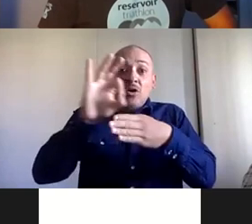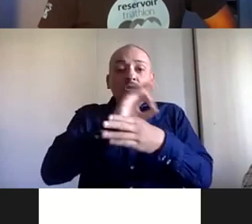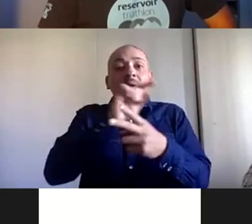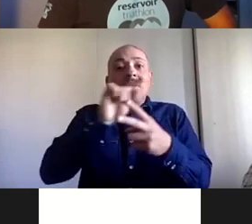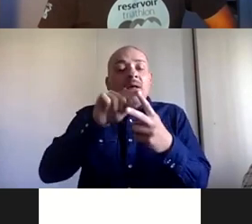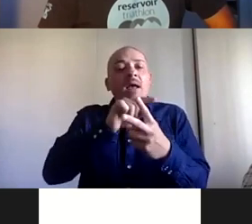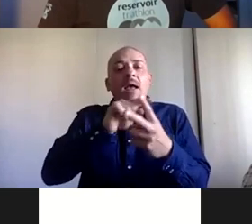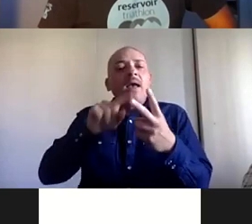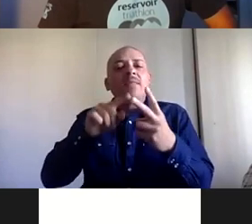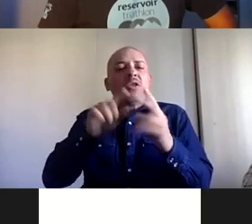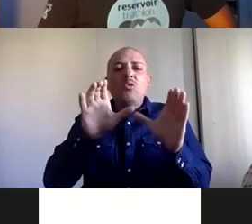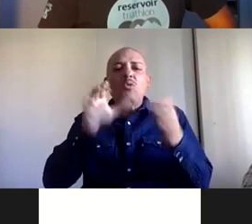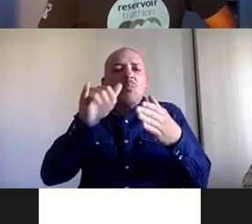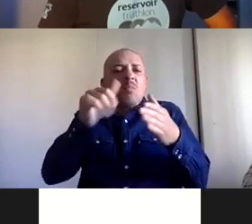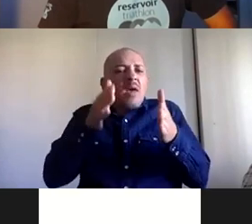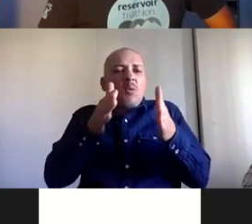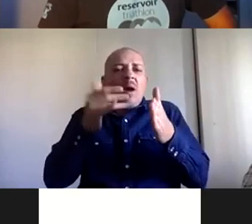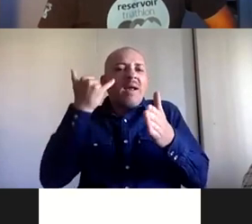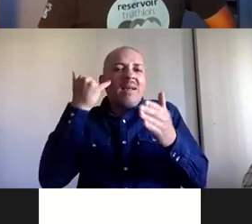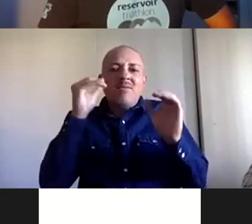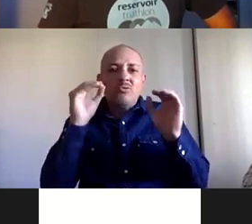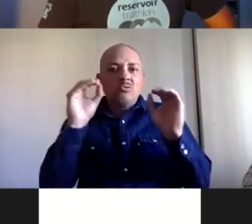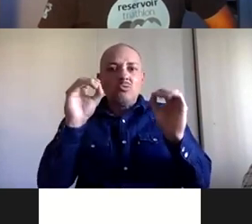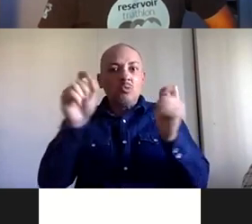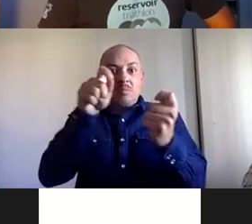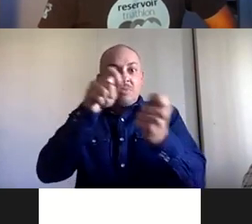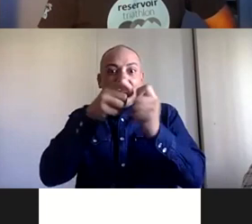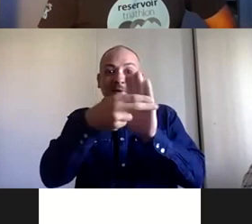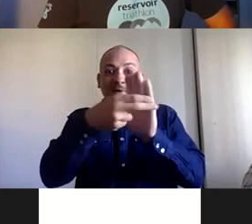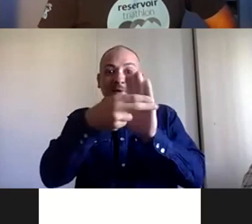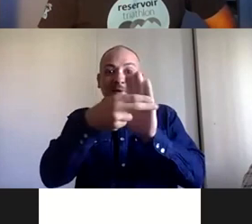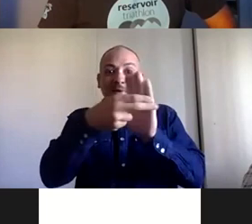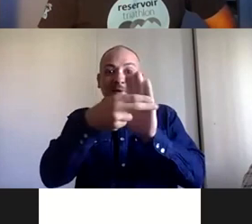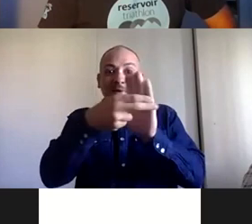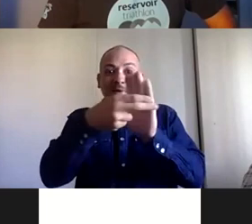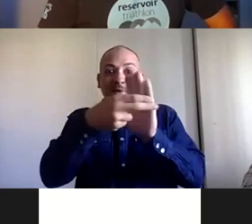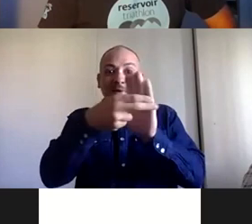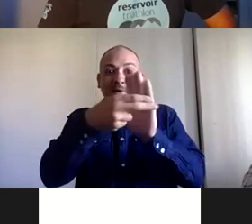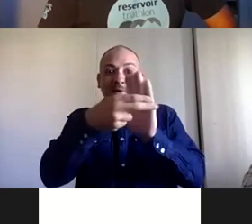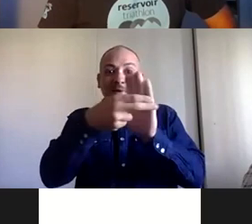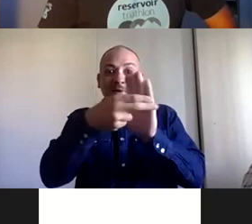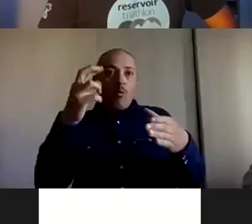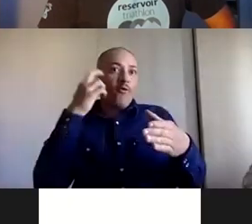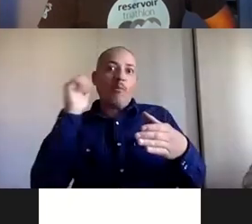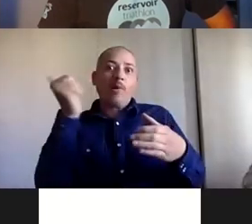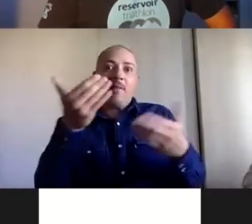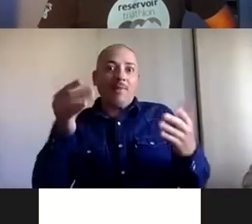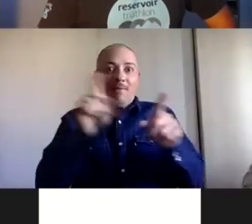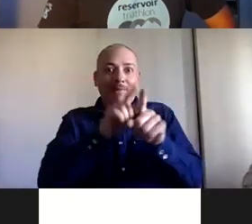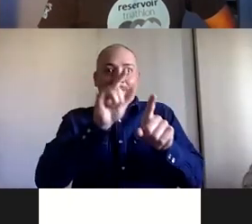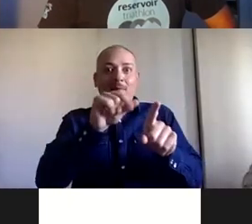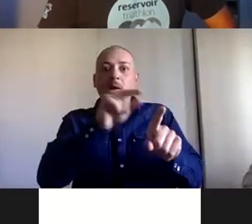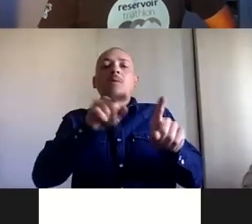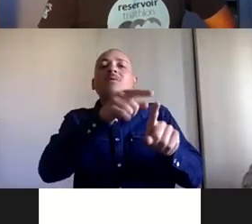that, even there's no specific label for a group or anything like that. It's used